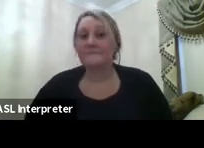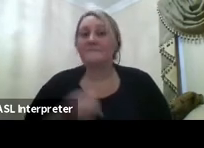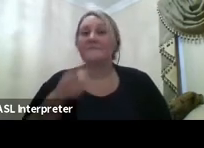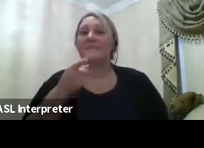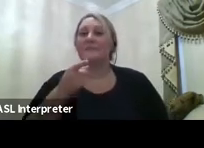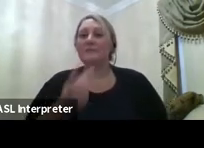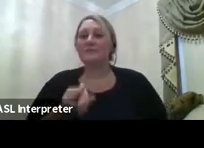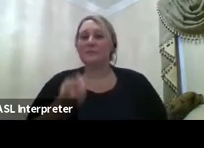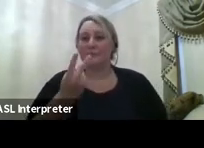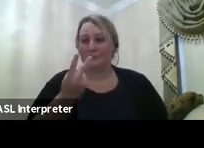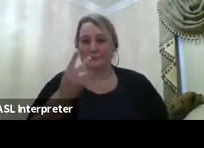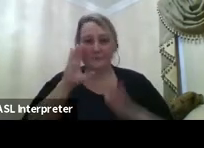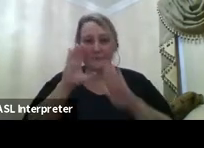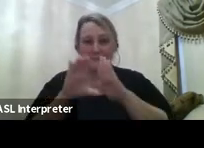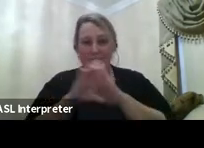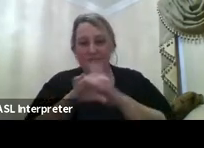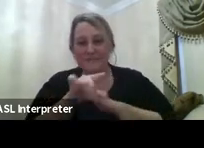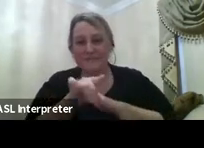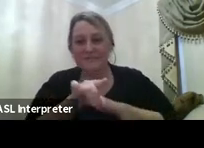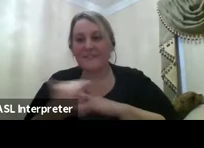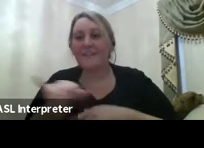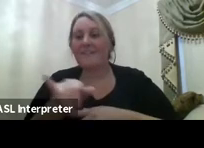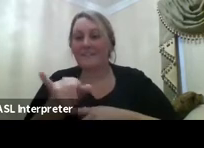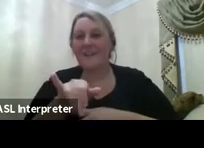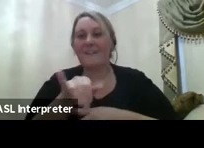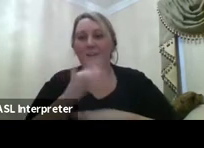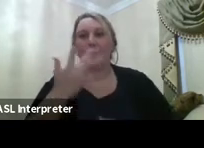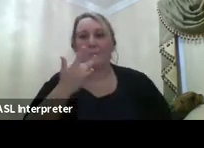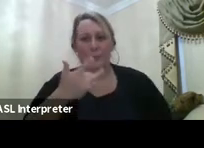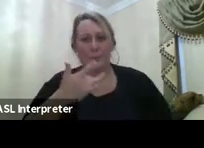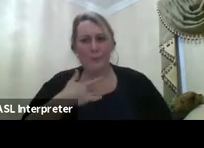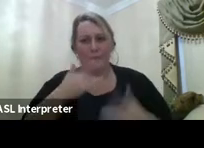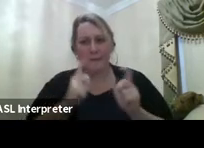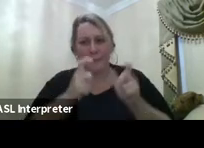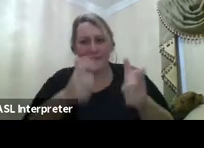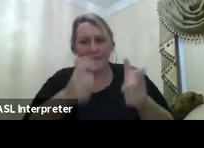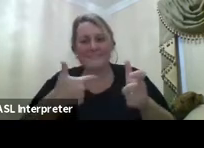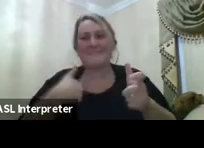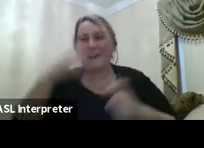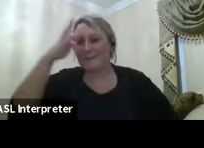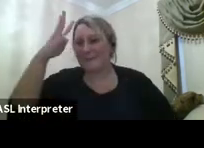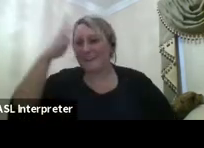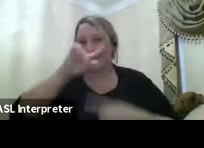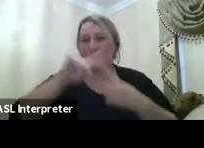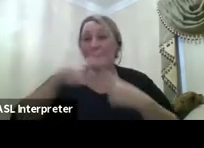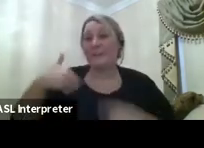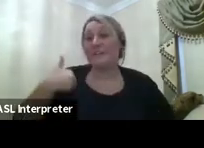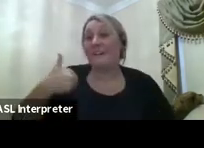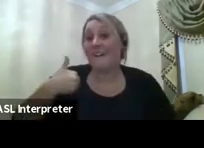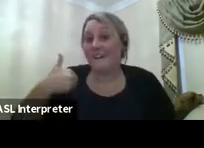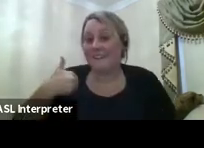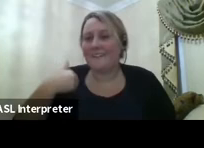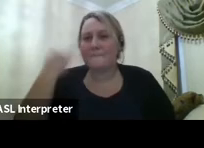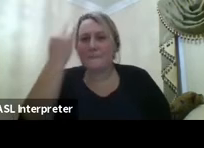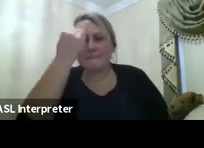made for friends and lovers, um, when I was much younger, thinking about this idea of that,